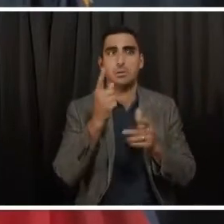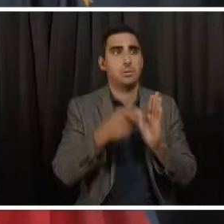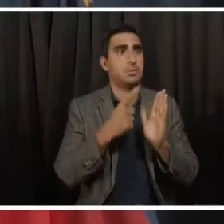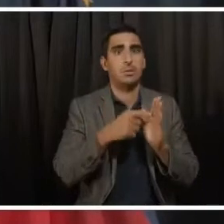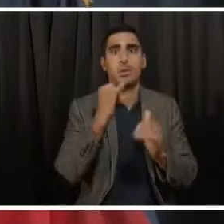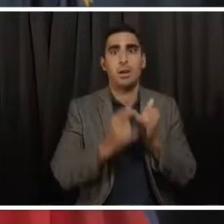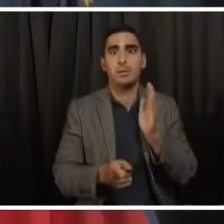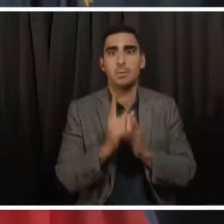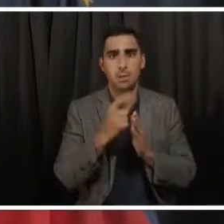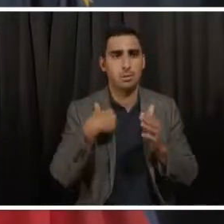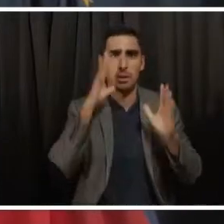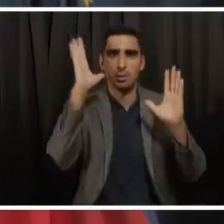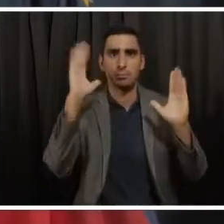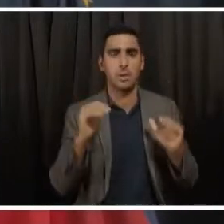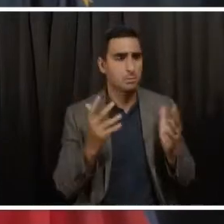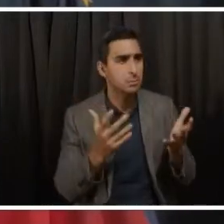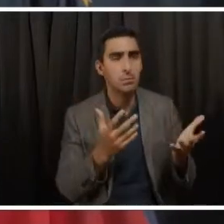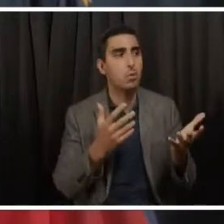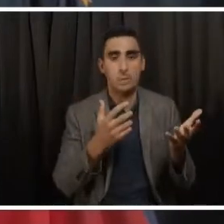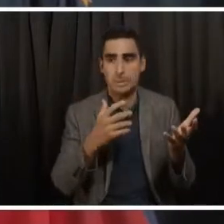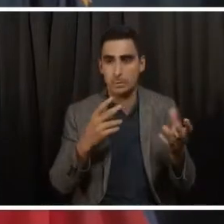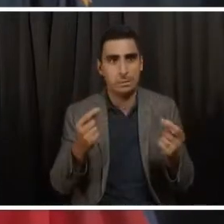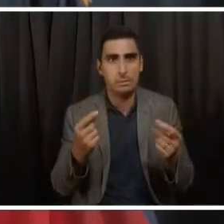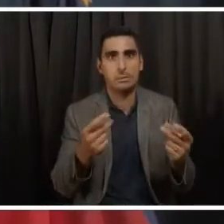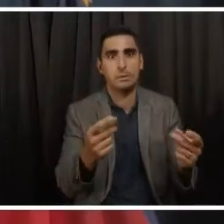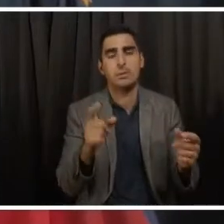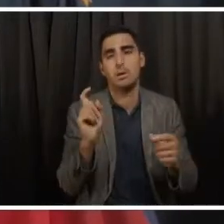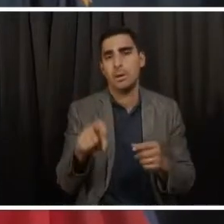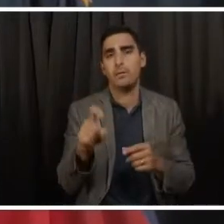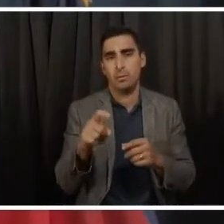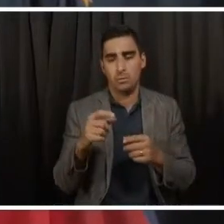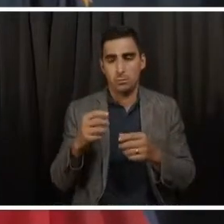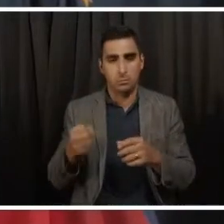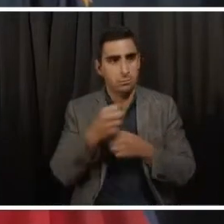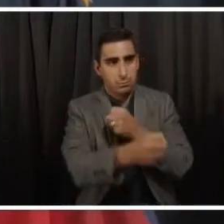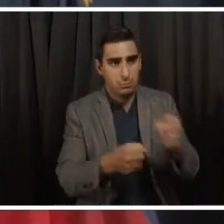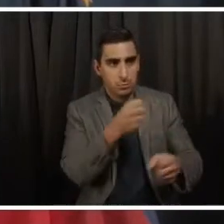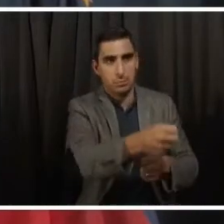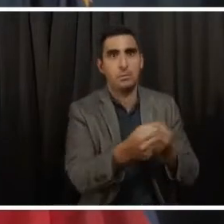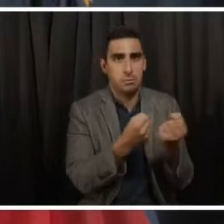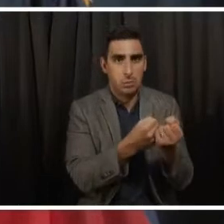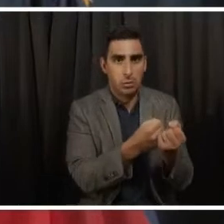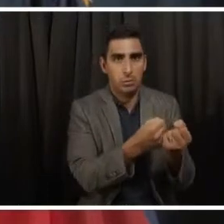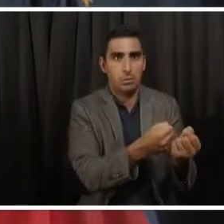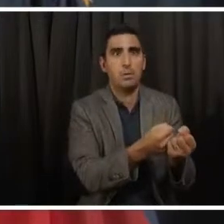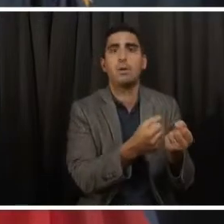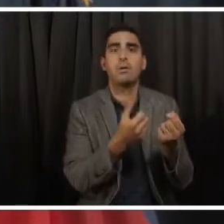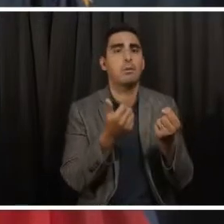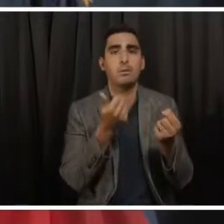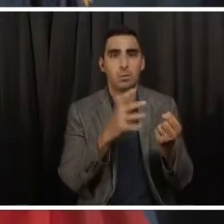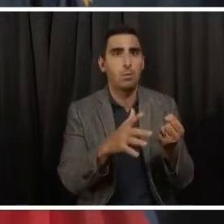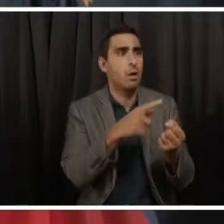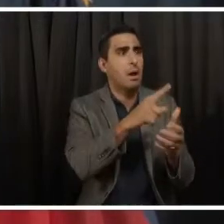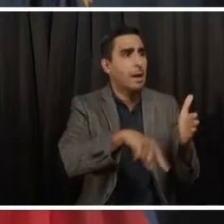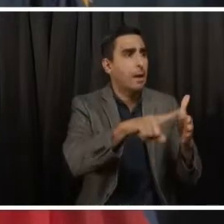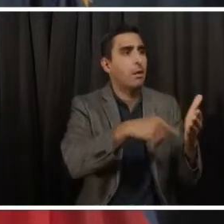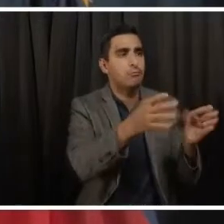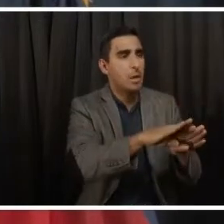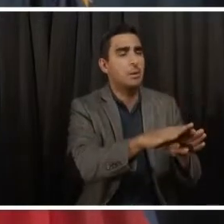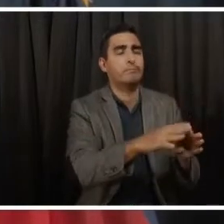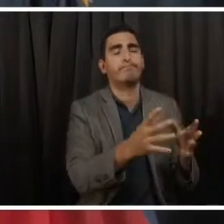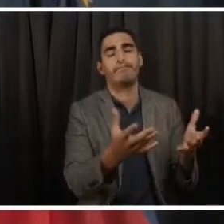12 hours before. And we want to have the ability to augment the staff to prevent or at least significantly reduce the need for additional cancellations.